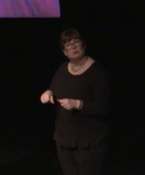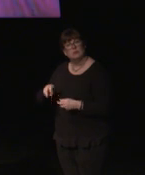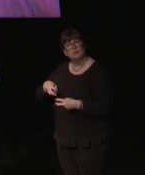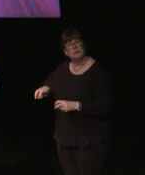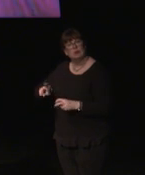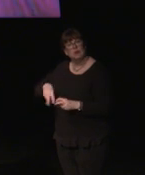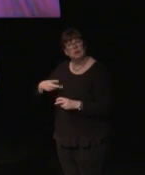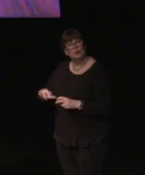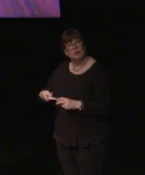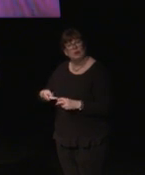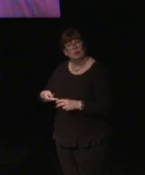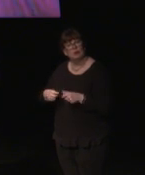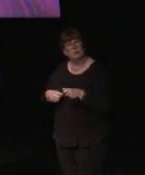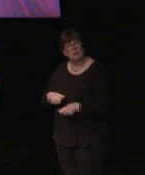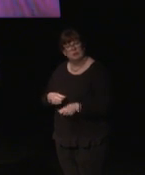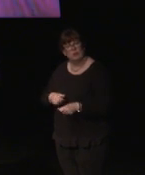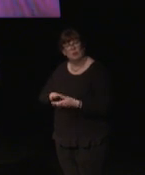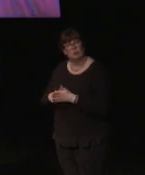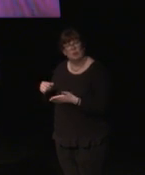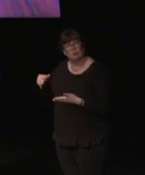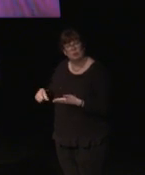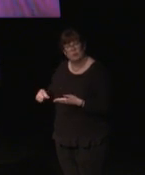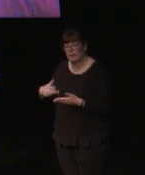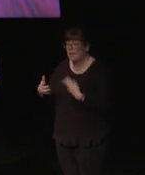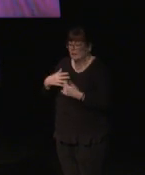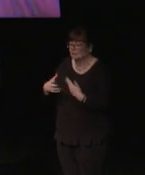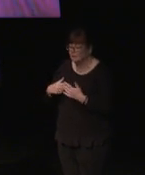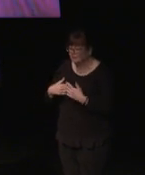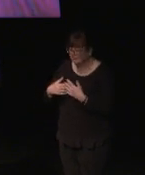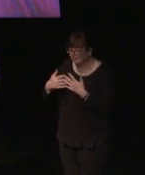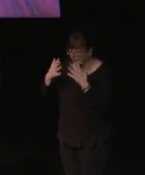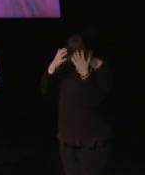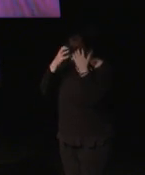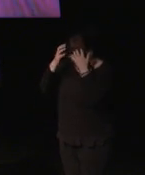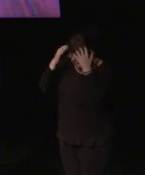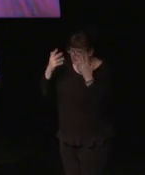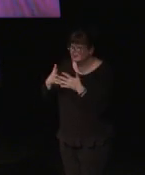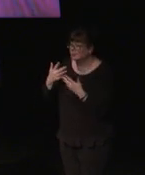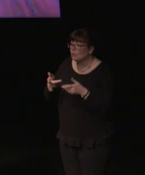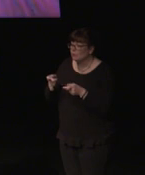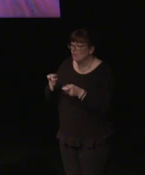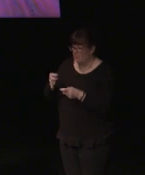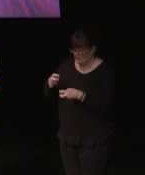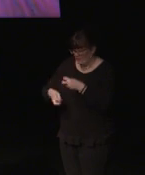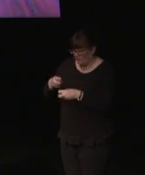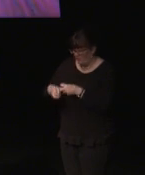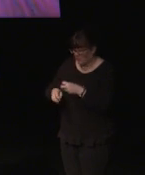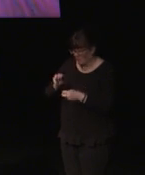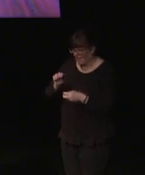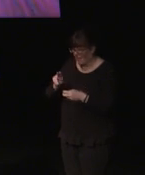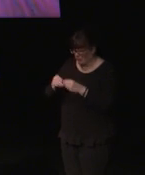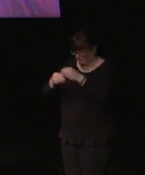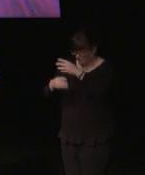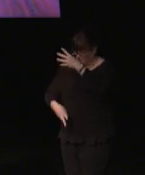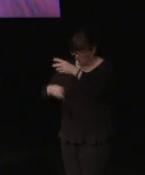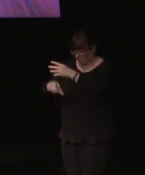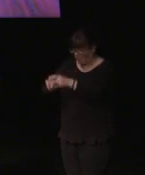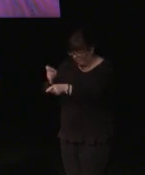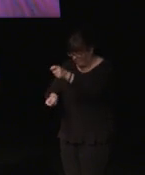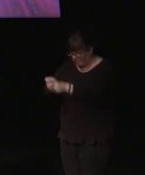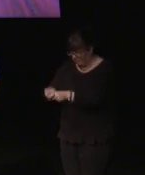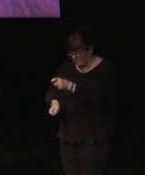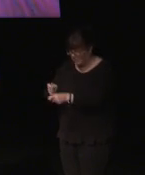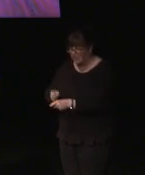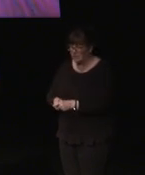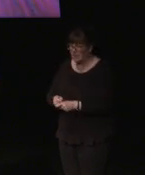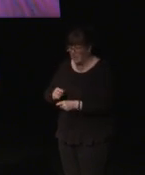now. But like, the difficulty menus in here are amazing. The fact that you can tune all facets of difficulty is something we've